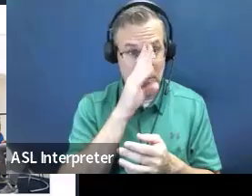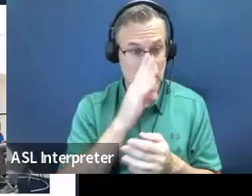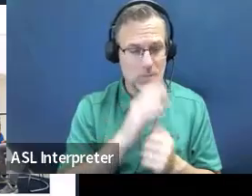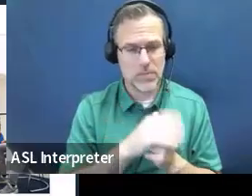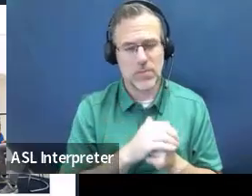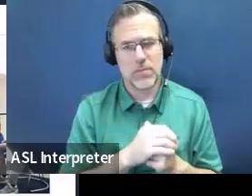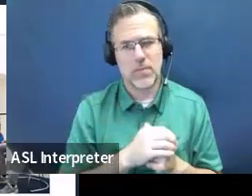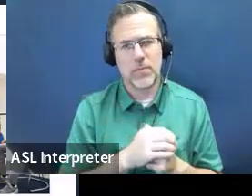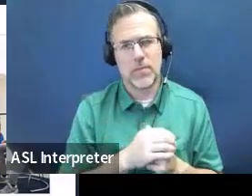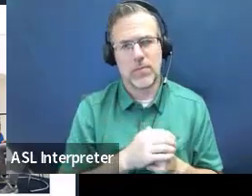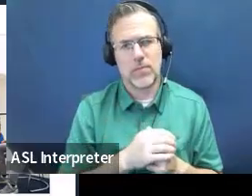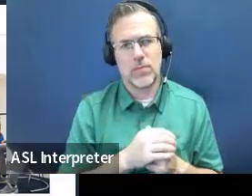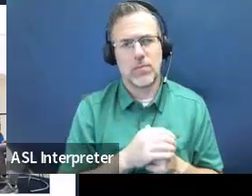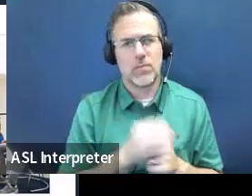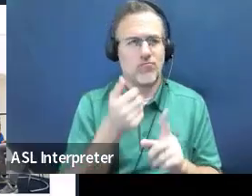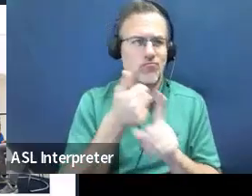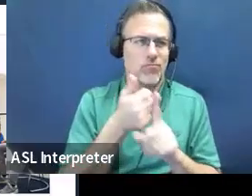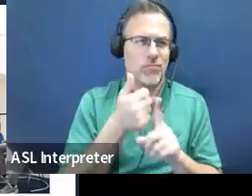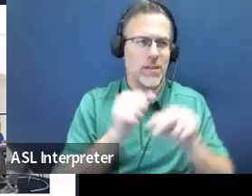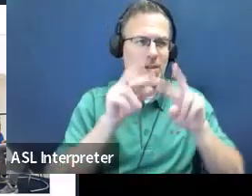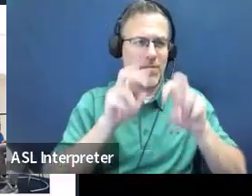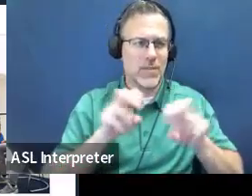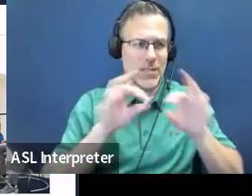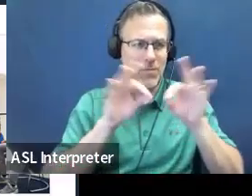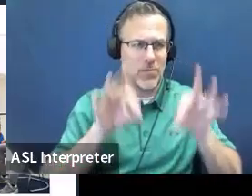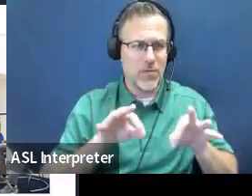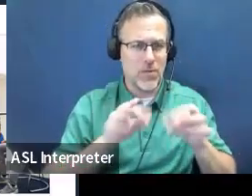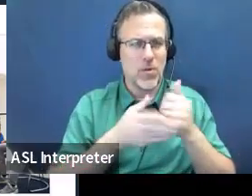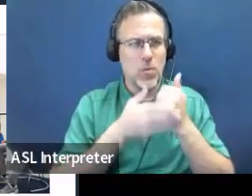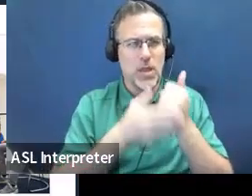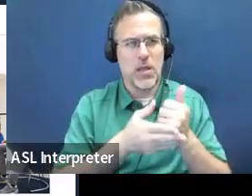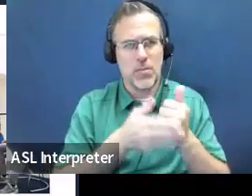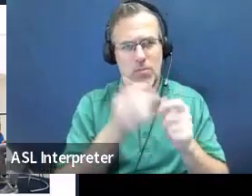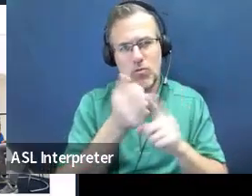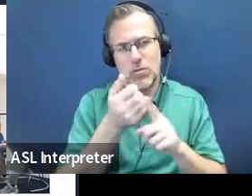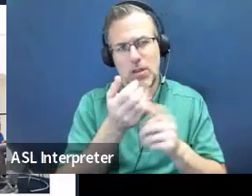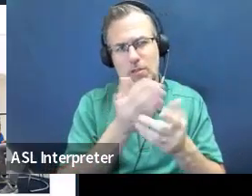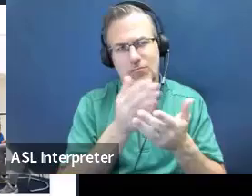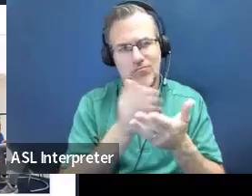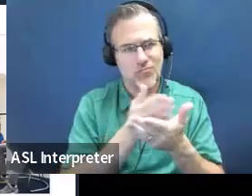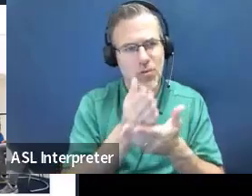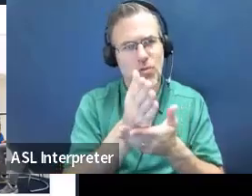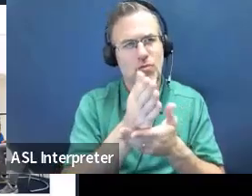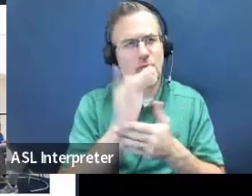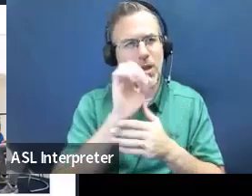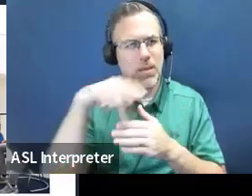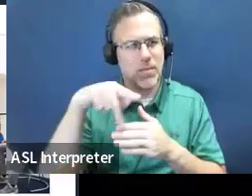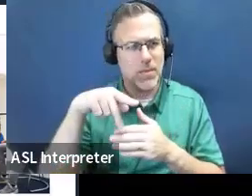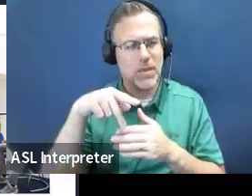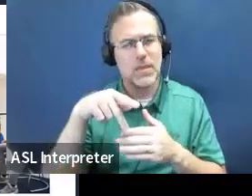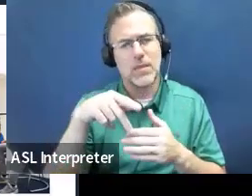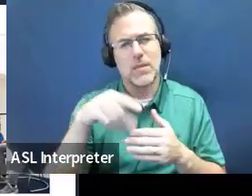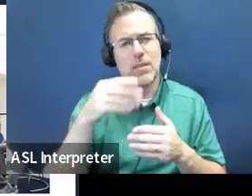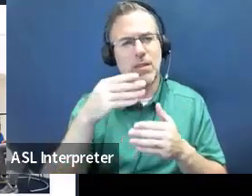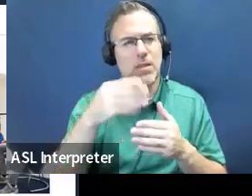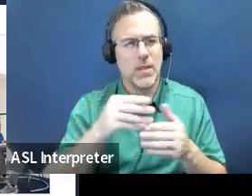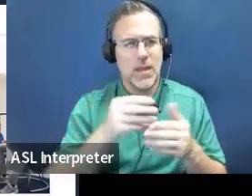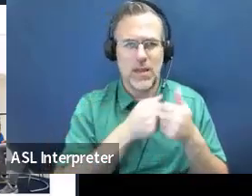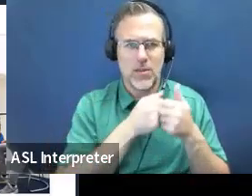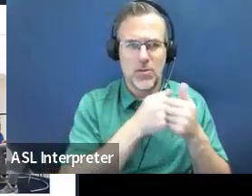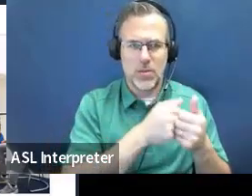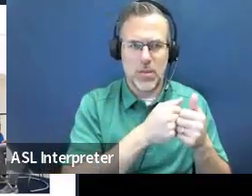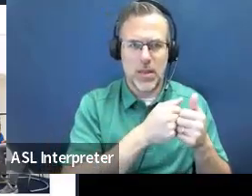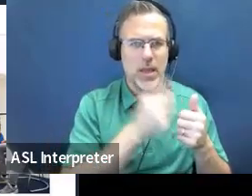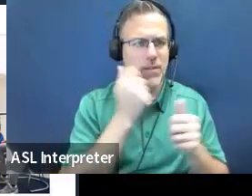place. We have a self-assessment form that will help you go through your IEPs and do compliance for